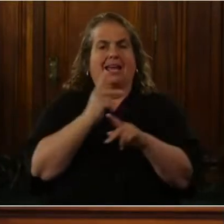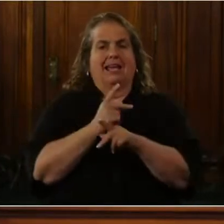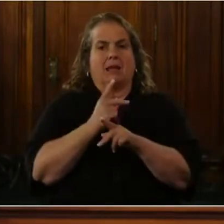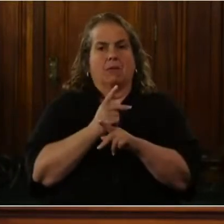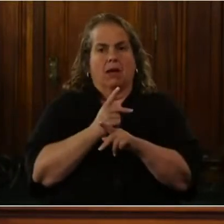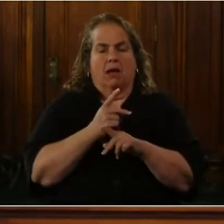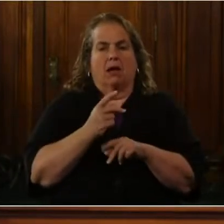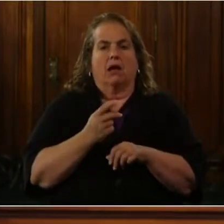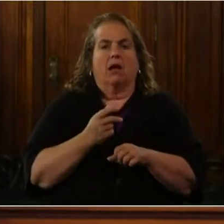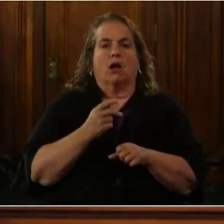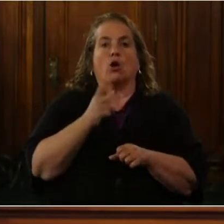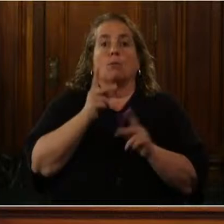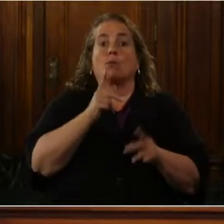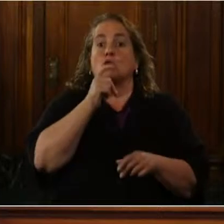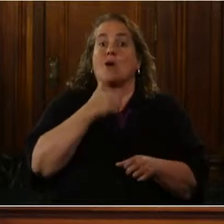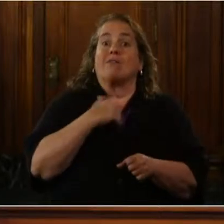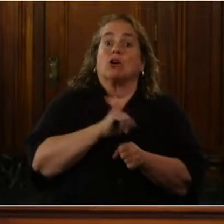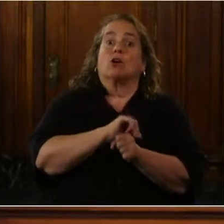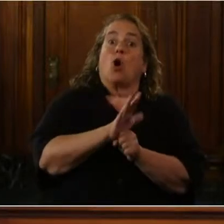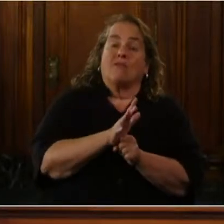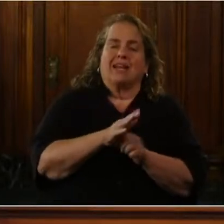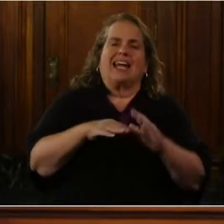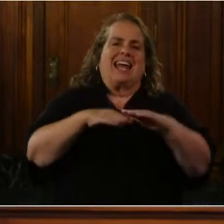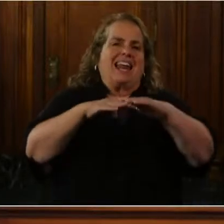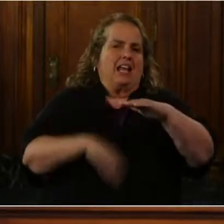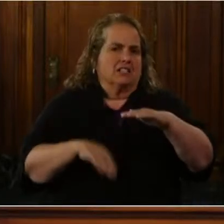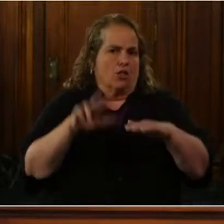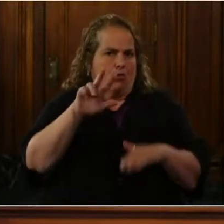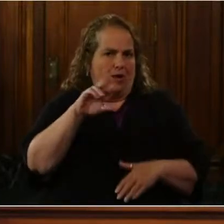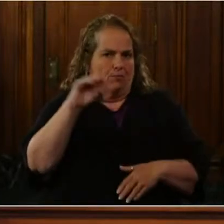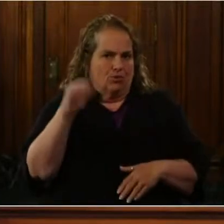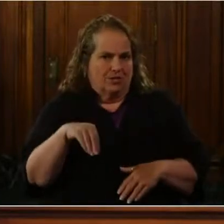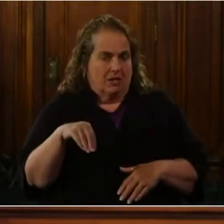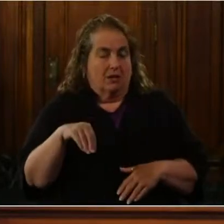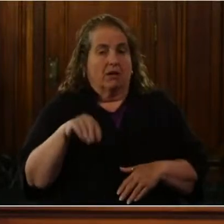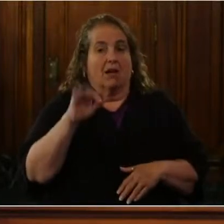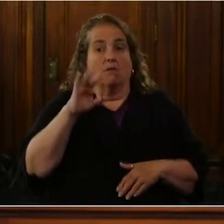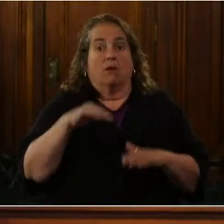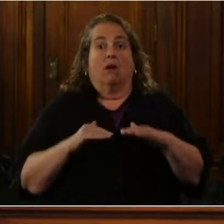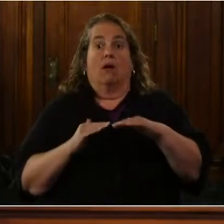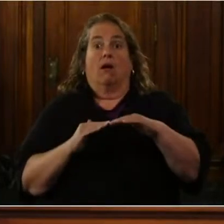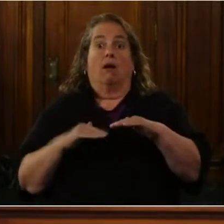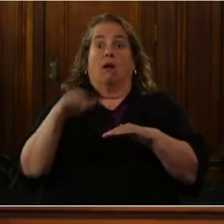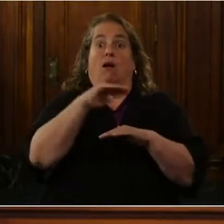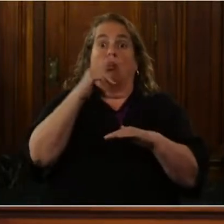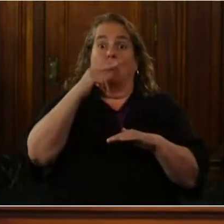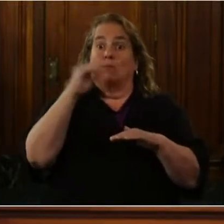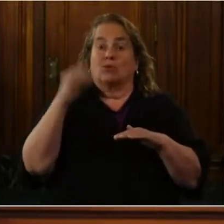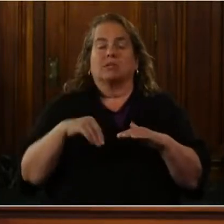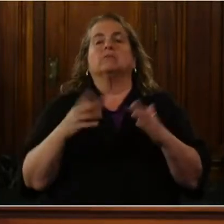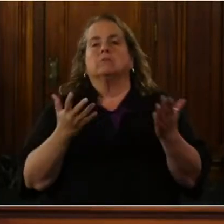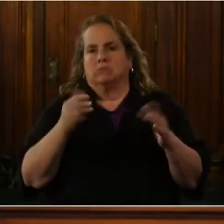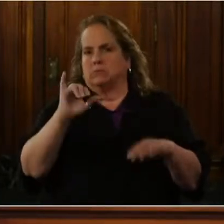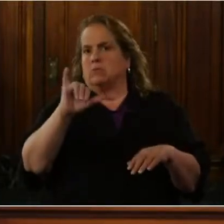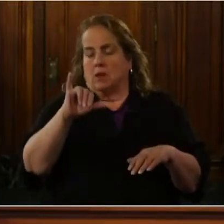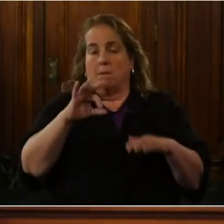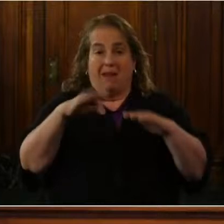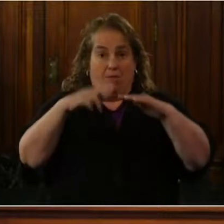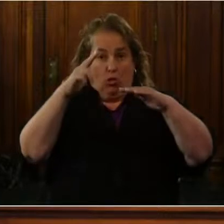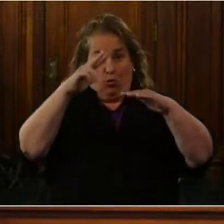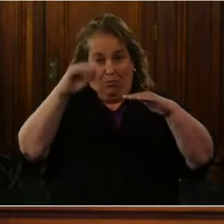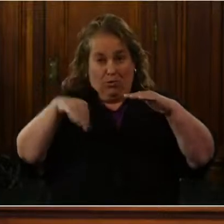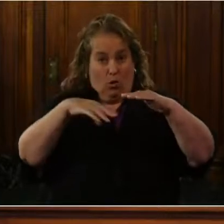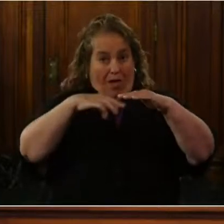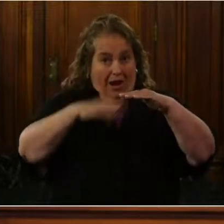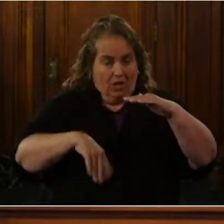rate less than 3% if you can. So if you get to 3% or less, the general thought at the moment is that you are testing enough